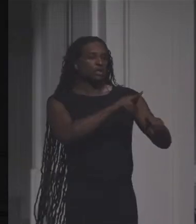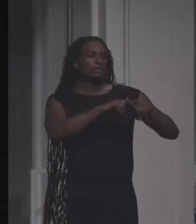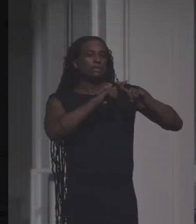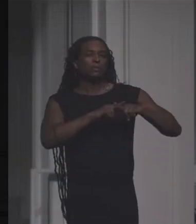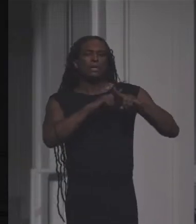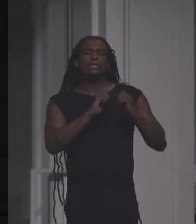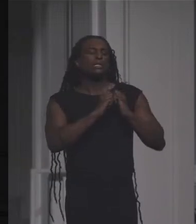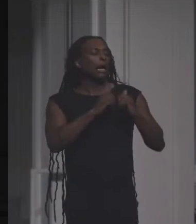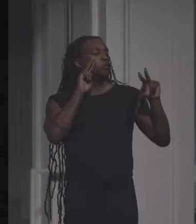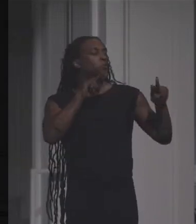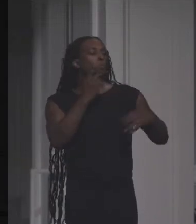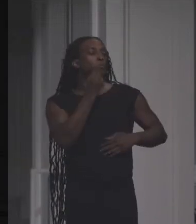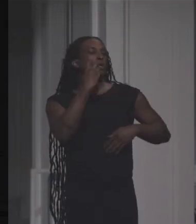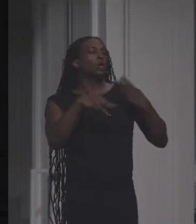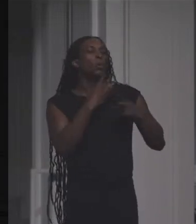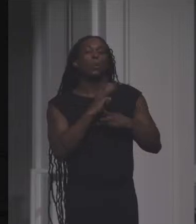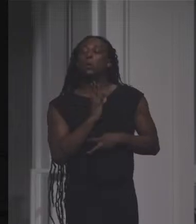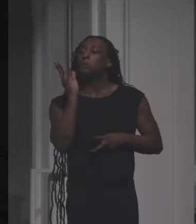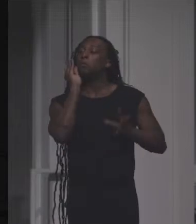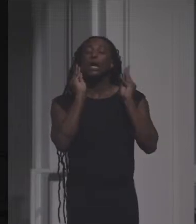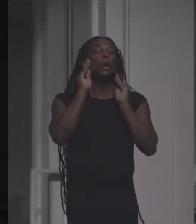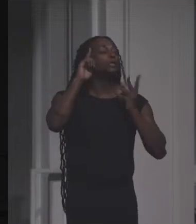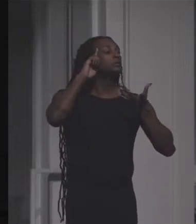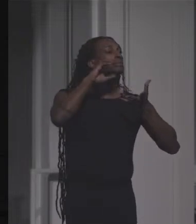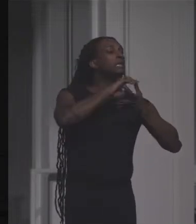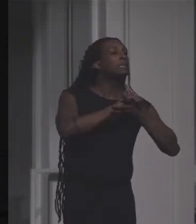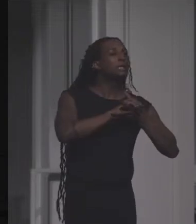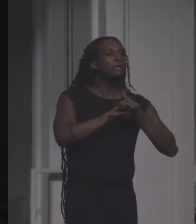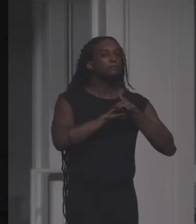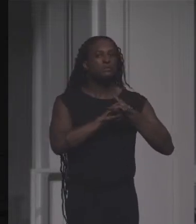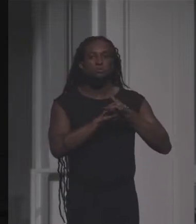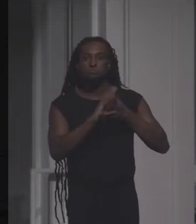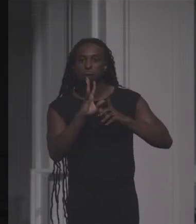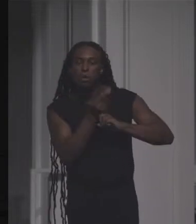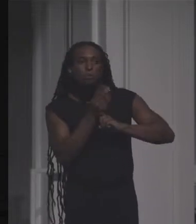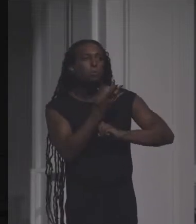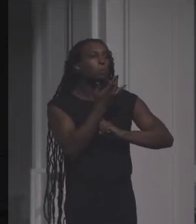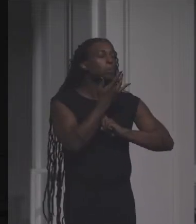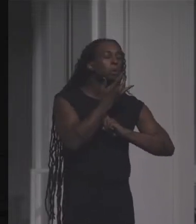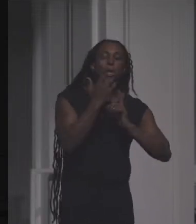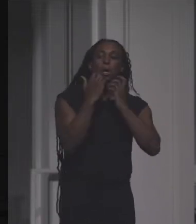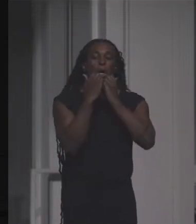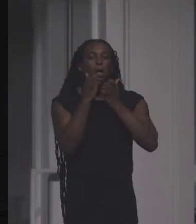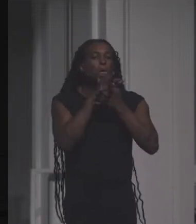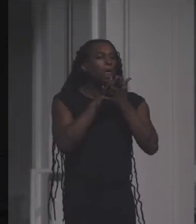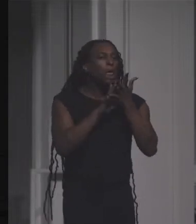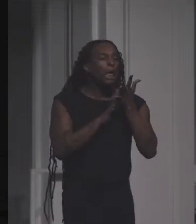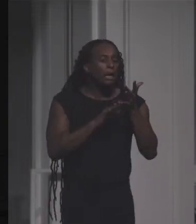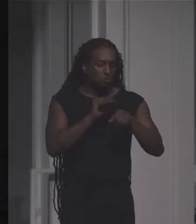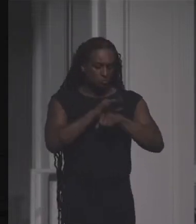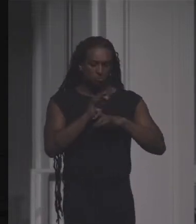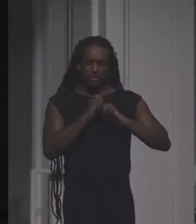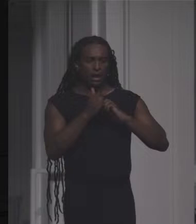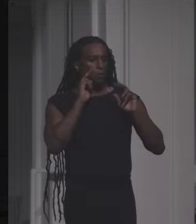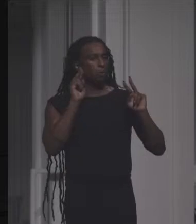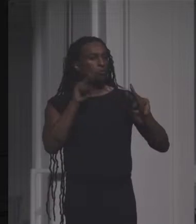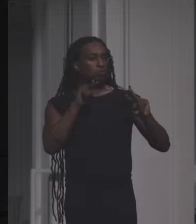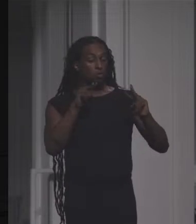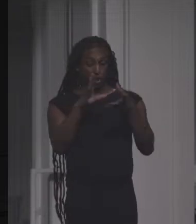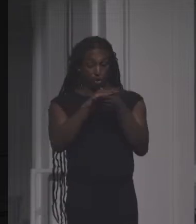our experience, beliefs, and cultural biases. The story depends on the